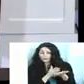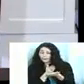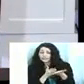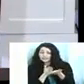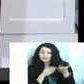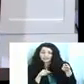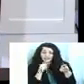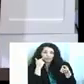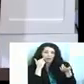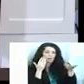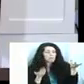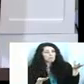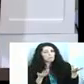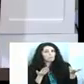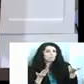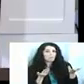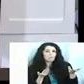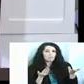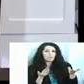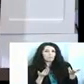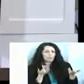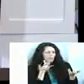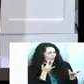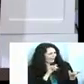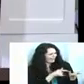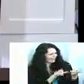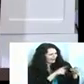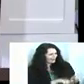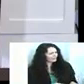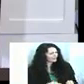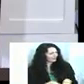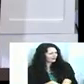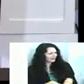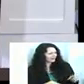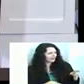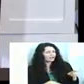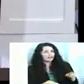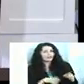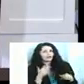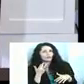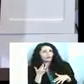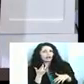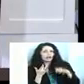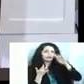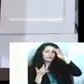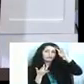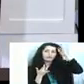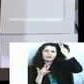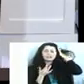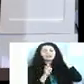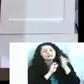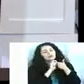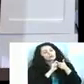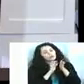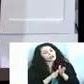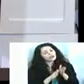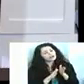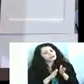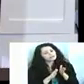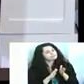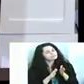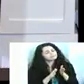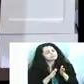you've thought, why on earth was that happening? Why on earth was that lifted up by the writer who wrote this particular text for